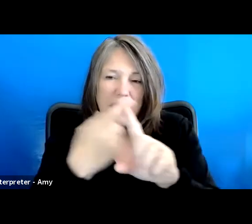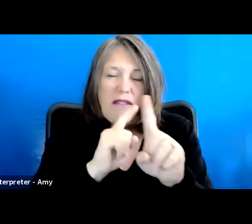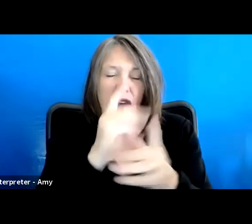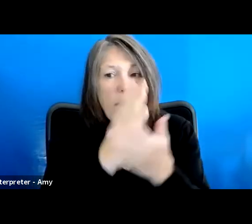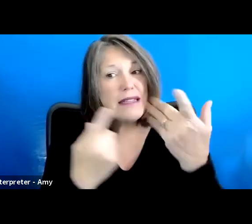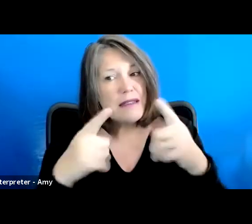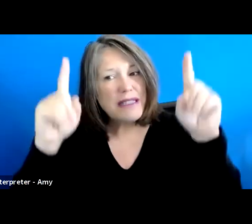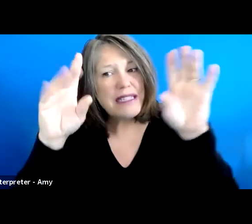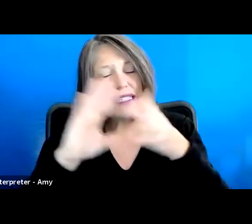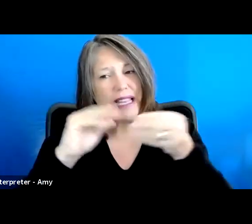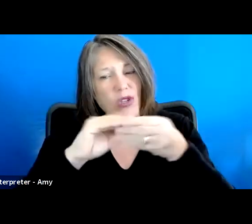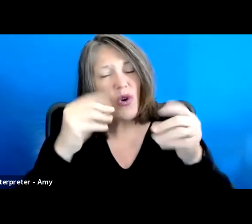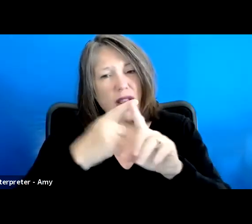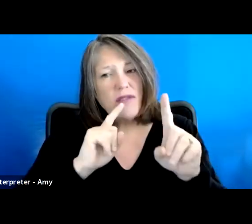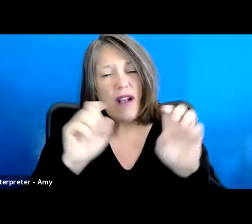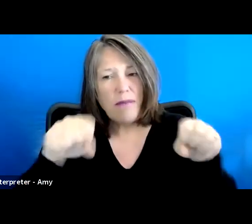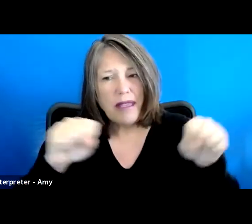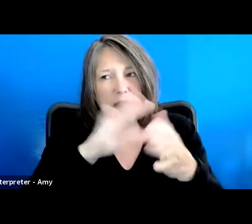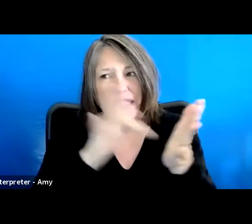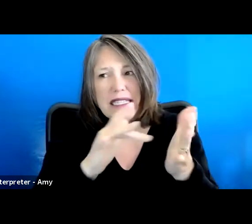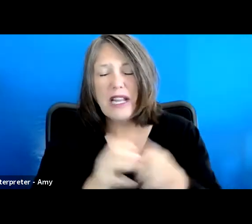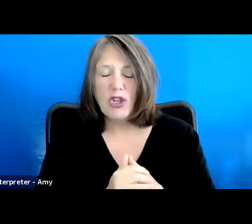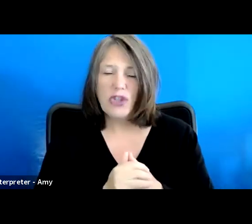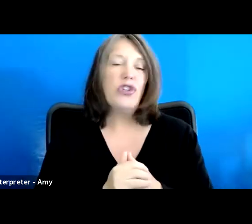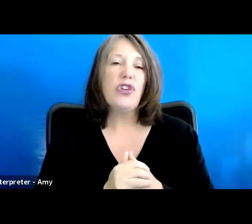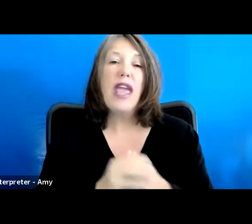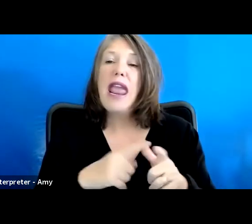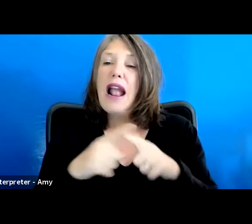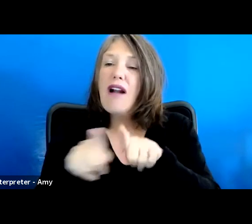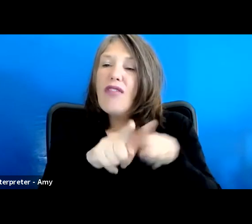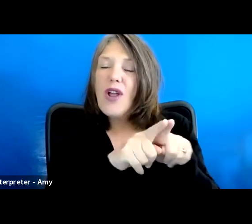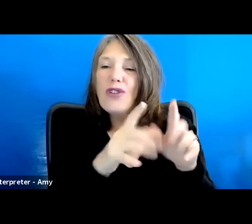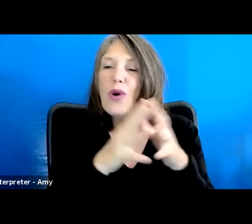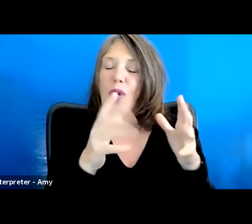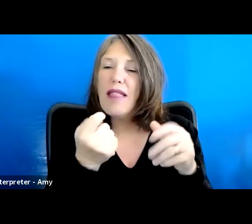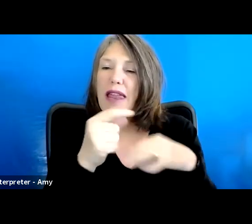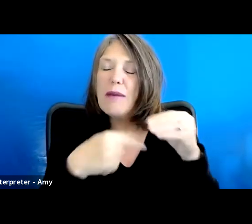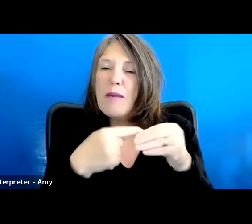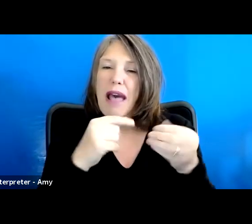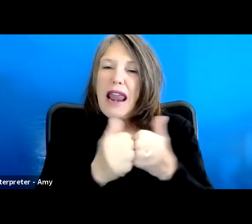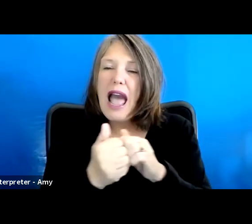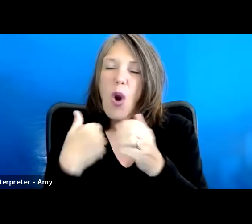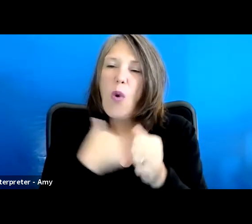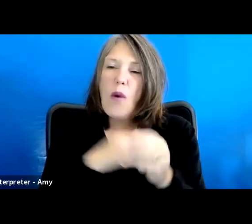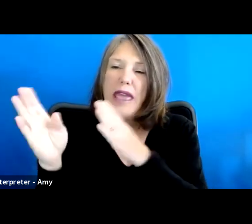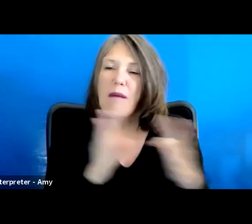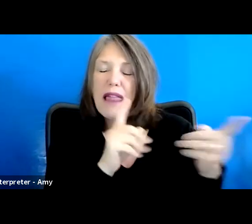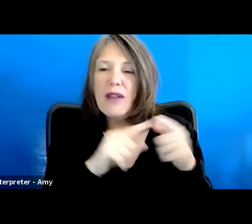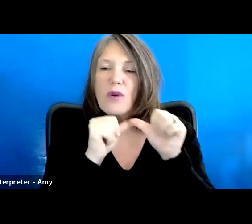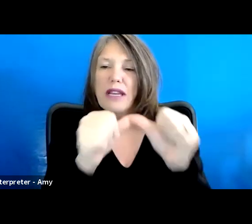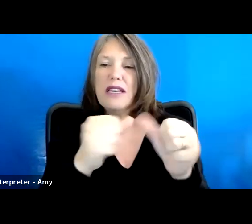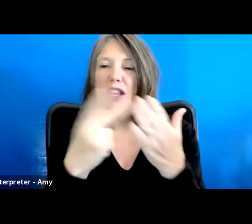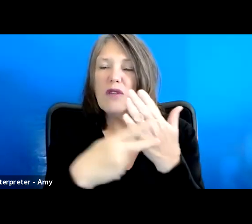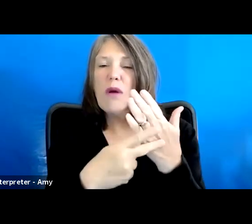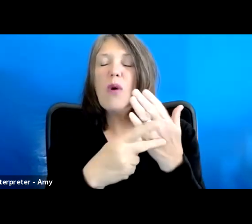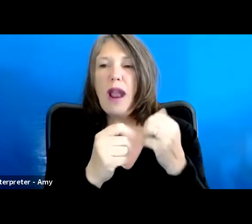success stories from the Ability Center. And then also a little bit about how the Ability Center plans on continuing the program